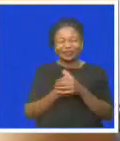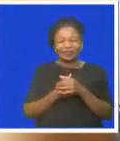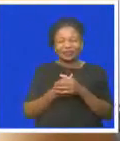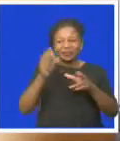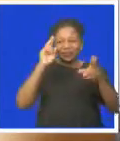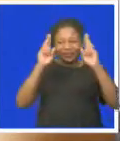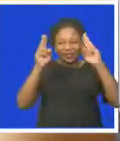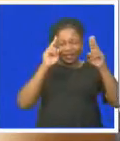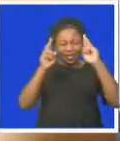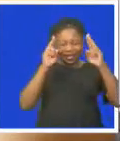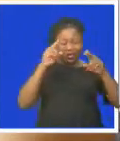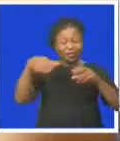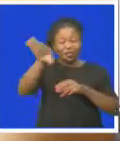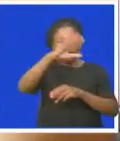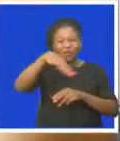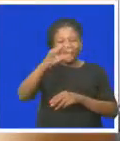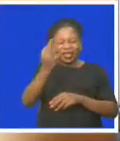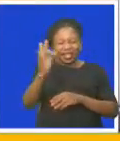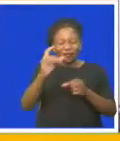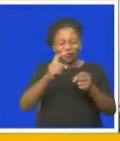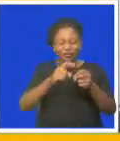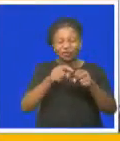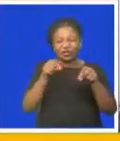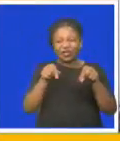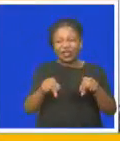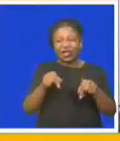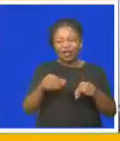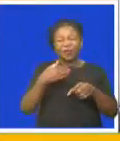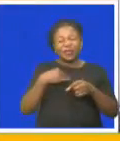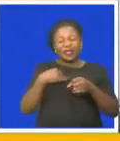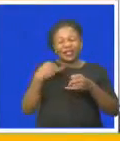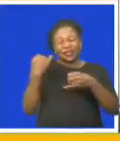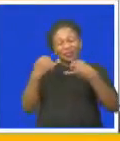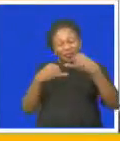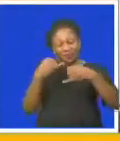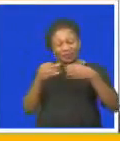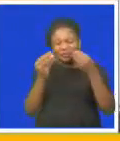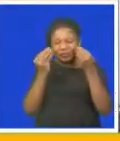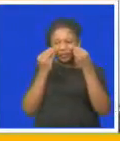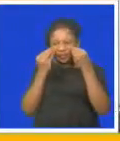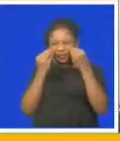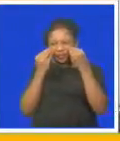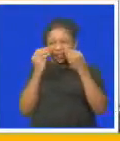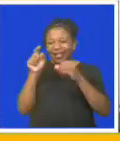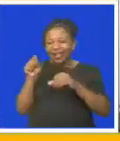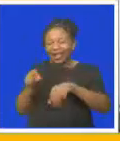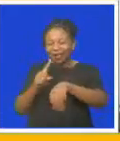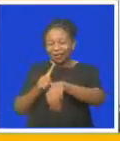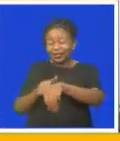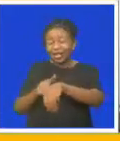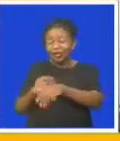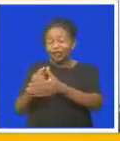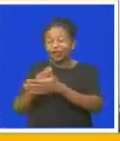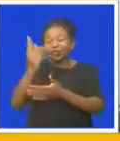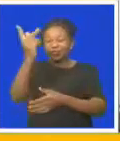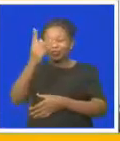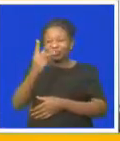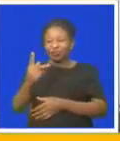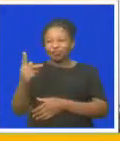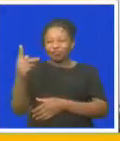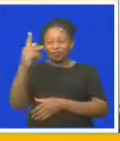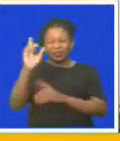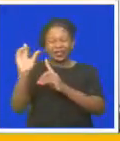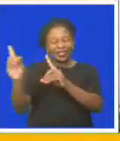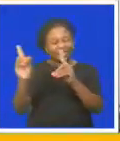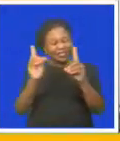afternoon to you if you have just joined us. My name is Nokwazi Dlamini. Right now we are doing grade 1 and grade 2 expressive art with Petunia Tabete,